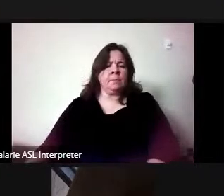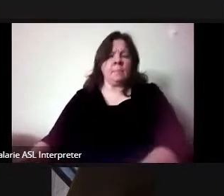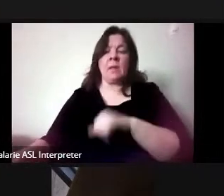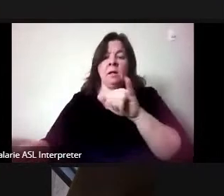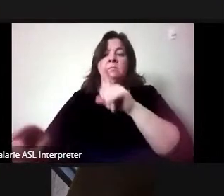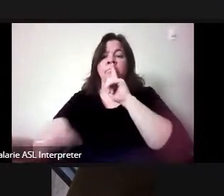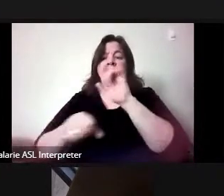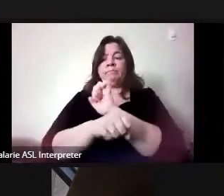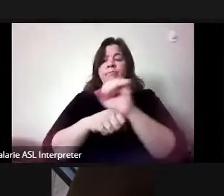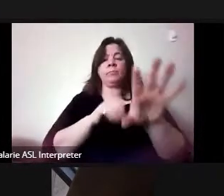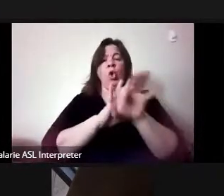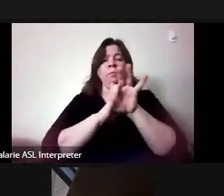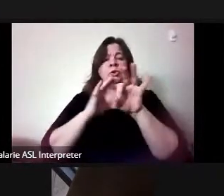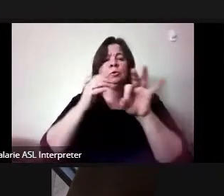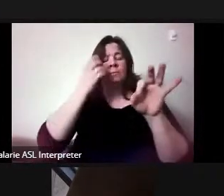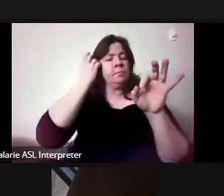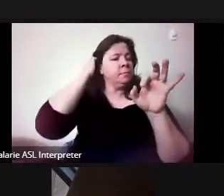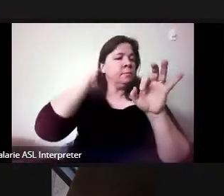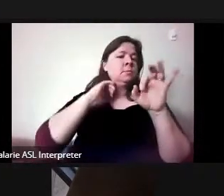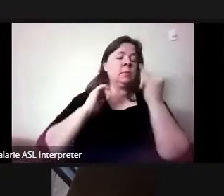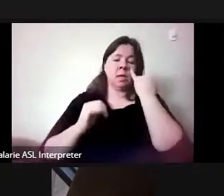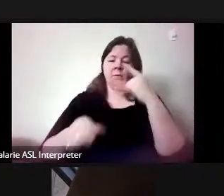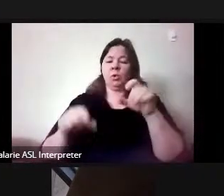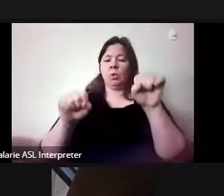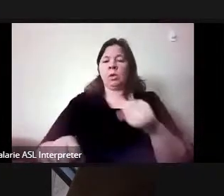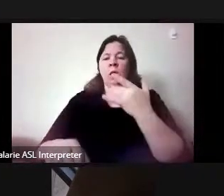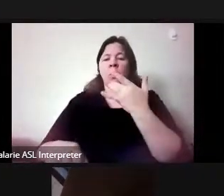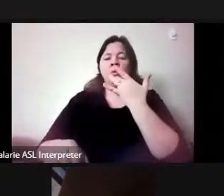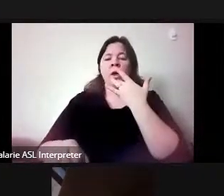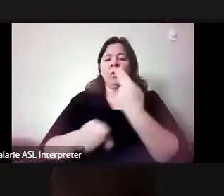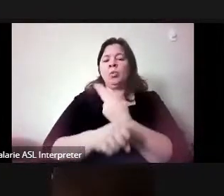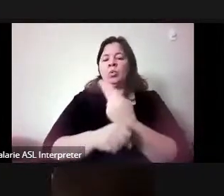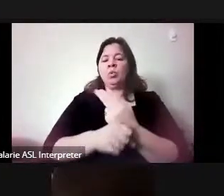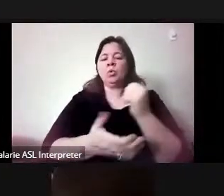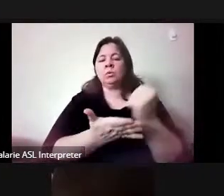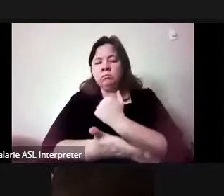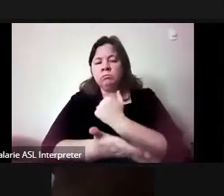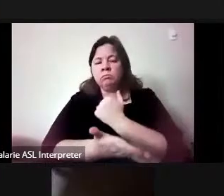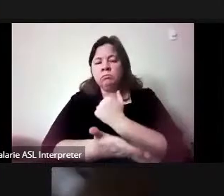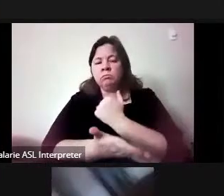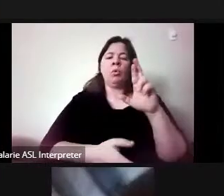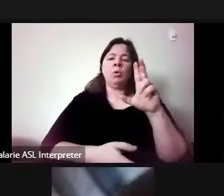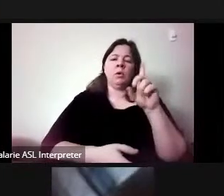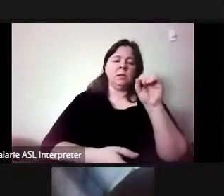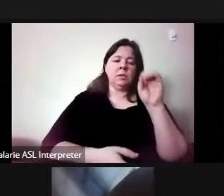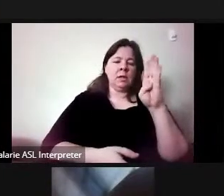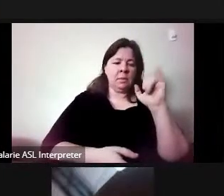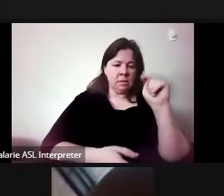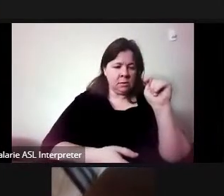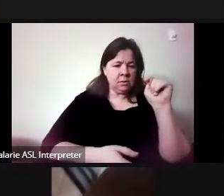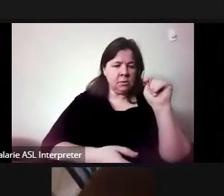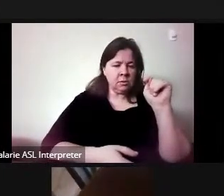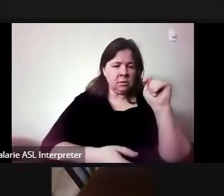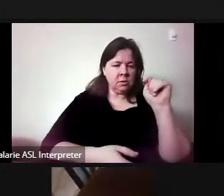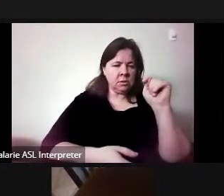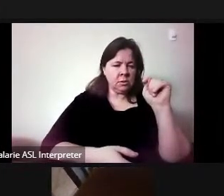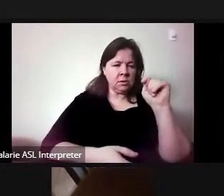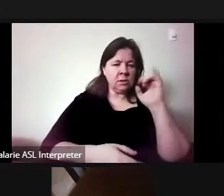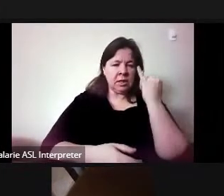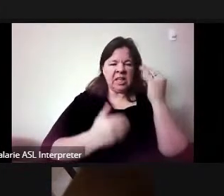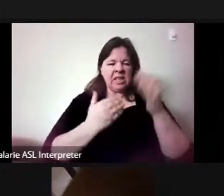option, but we try, if you can, please, rather use credit or debit card. It's just so much easier, if you